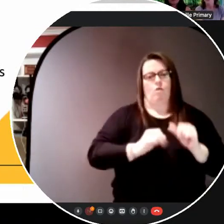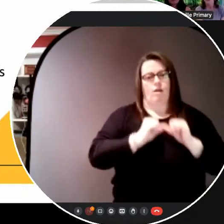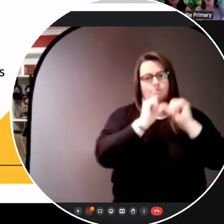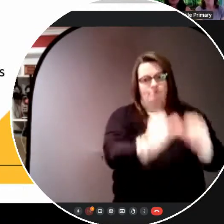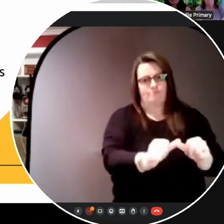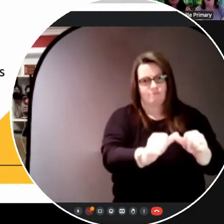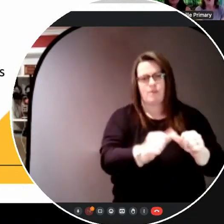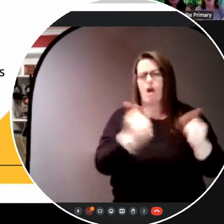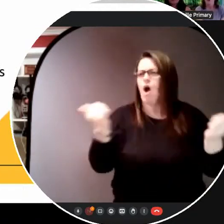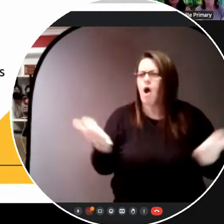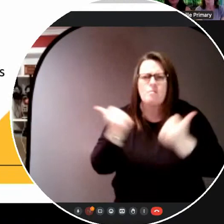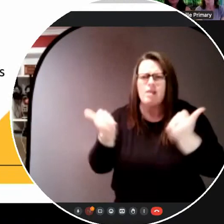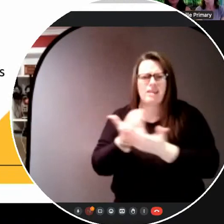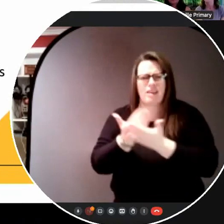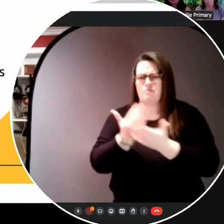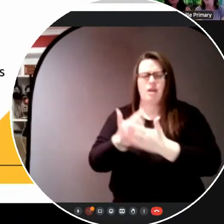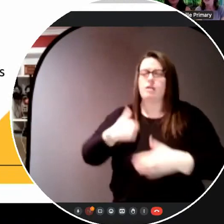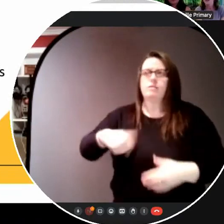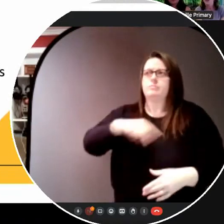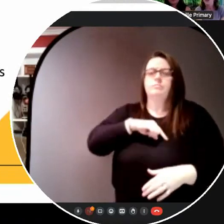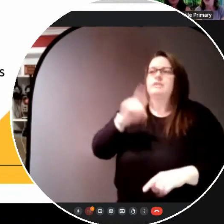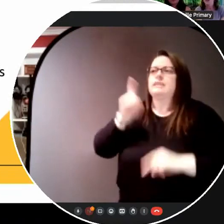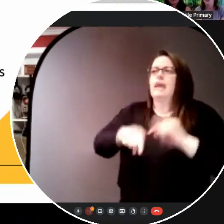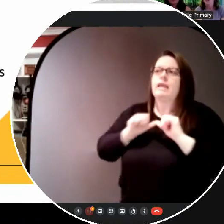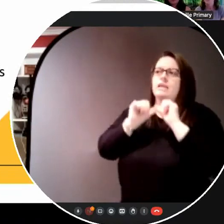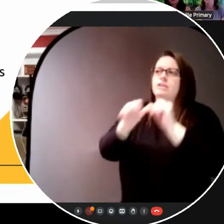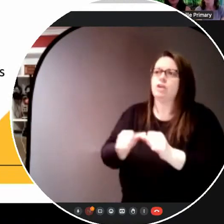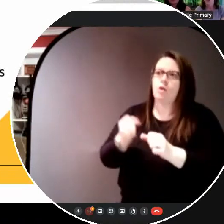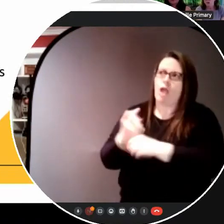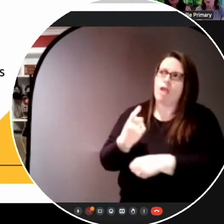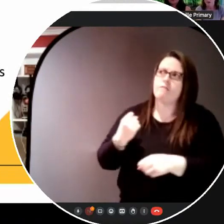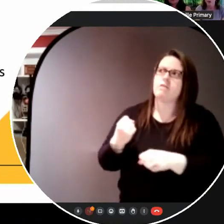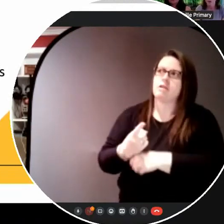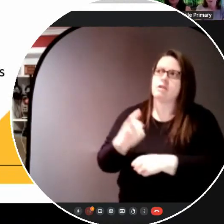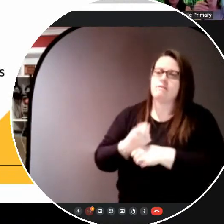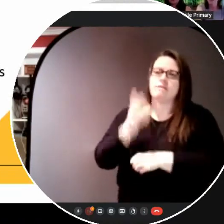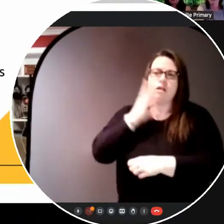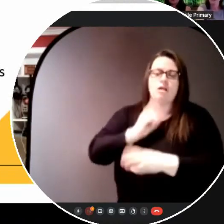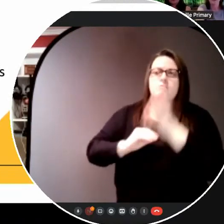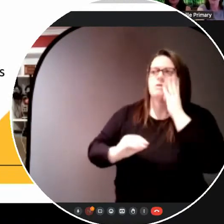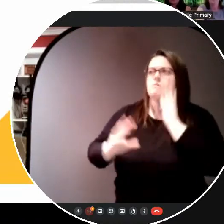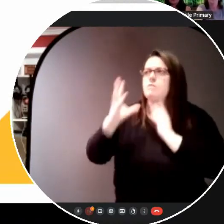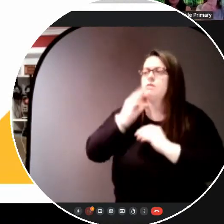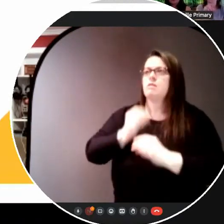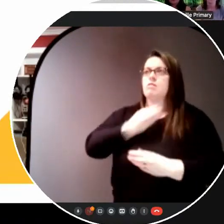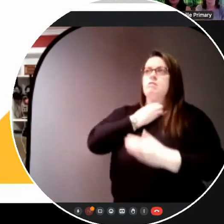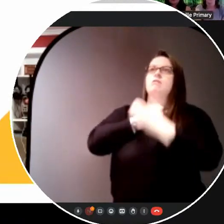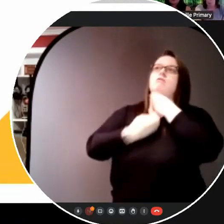We can't be on the chopping block anymore. We can't go through this every year. It's too much.